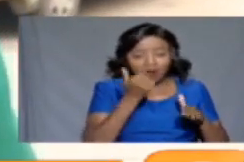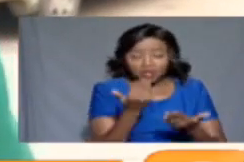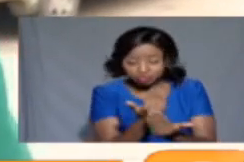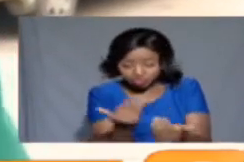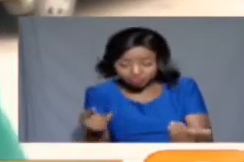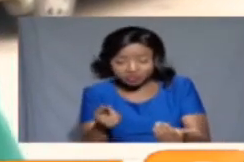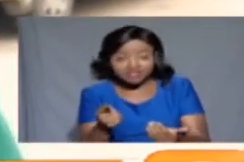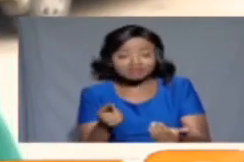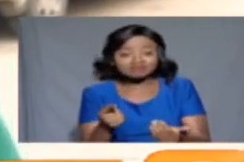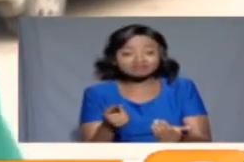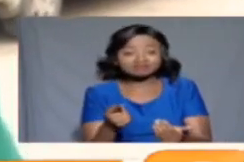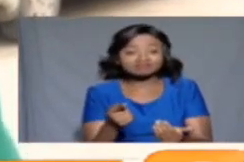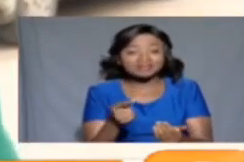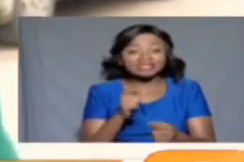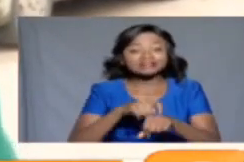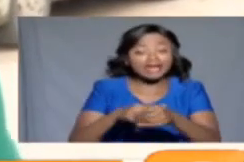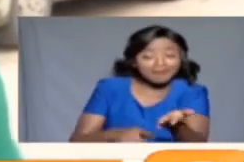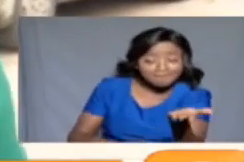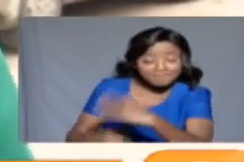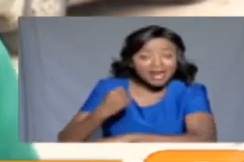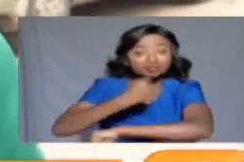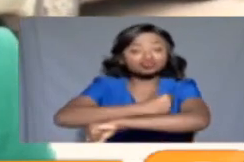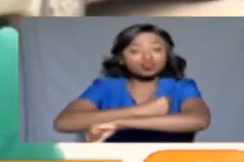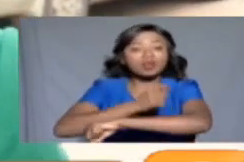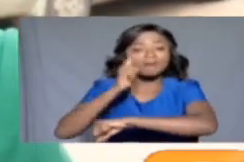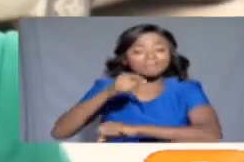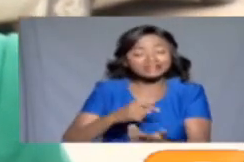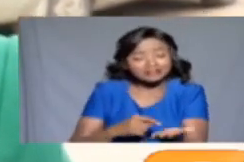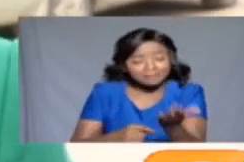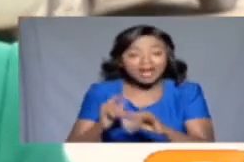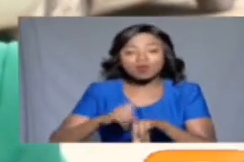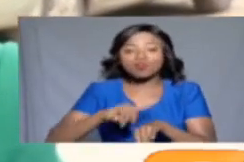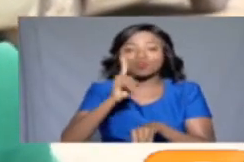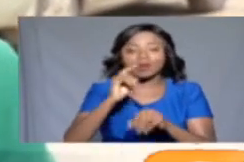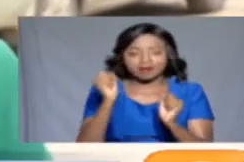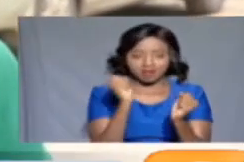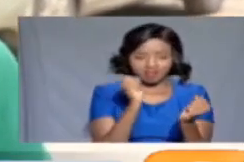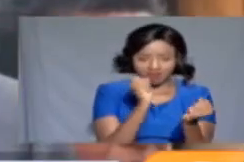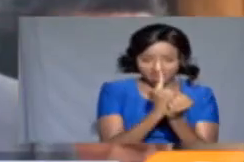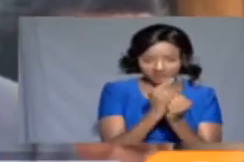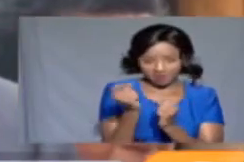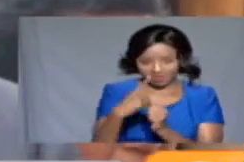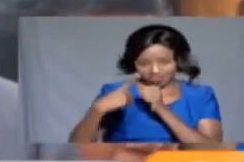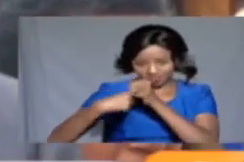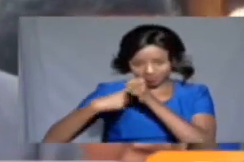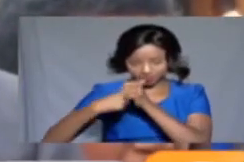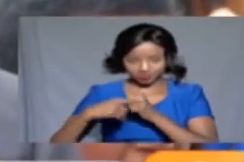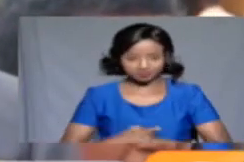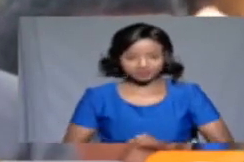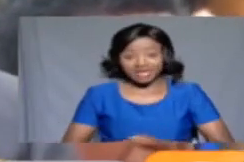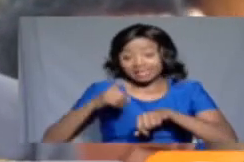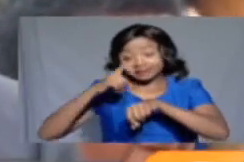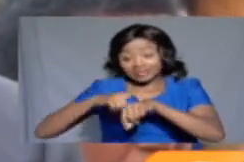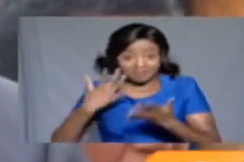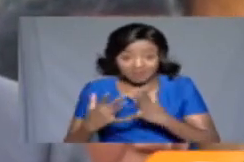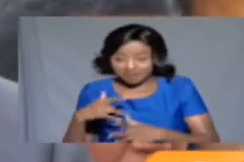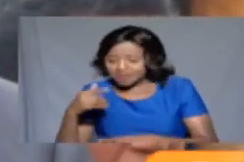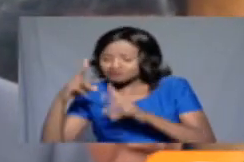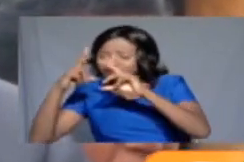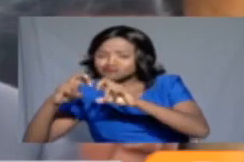get back to the school by 11th June. In case our investigations reveal